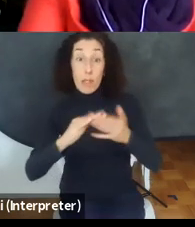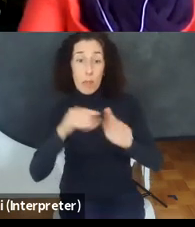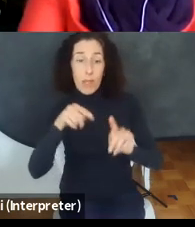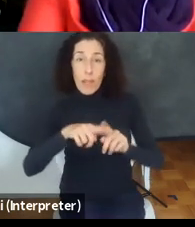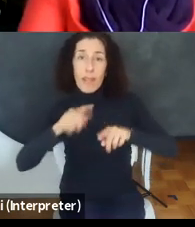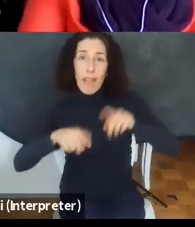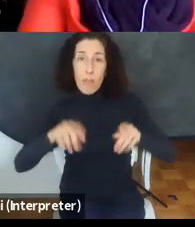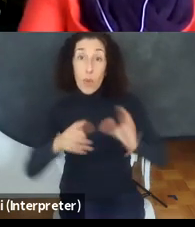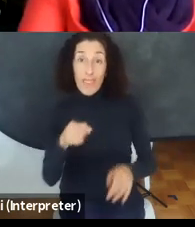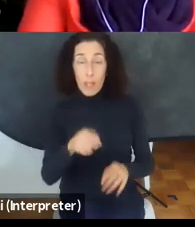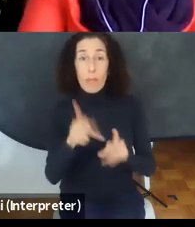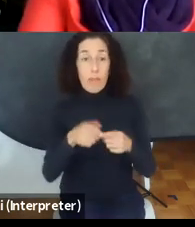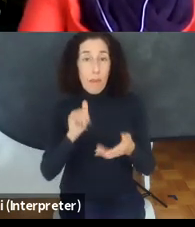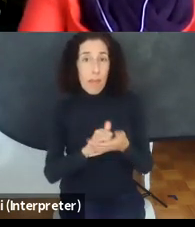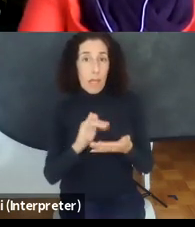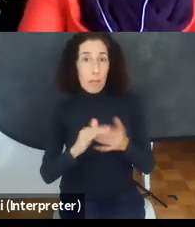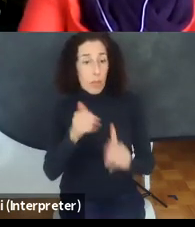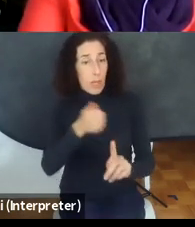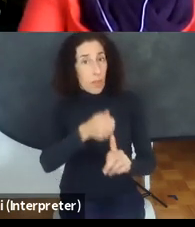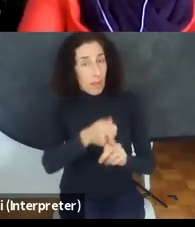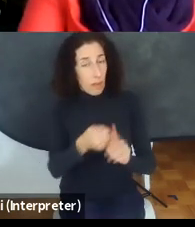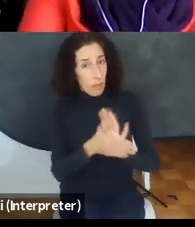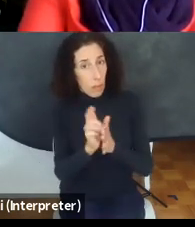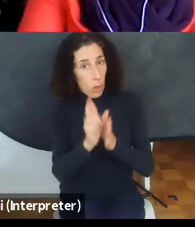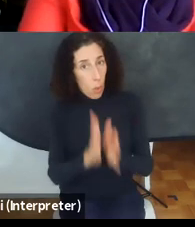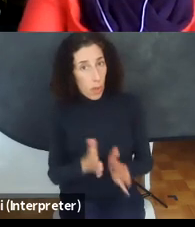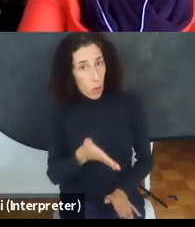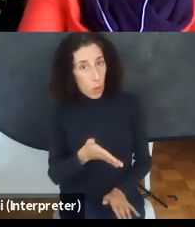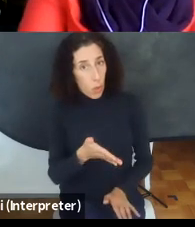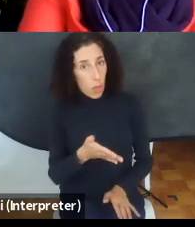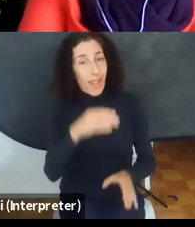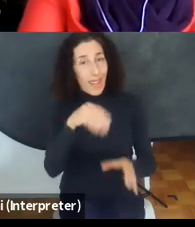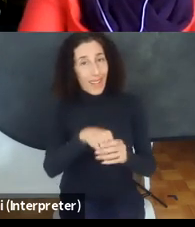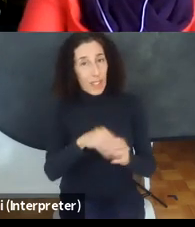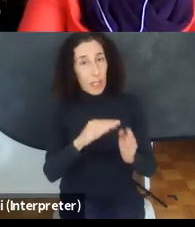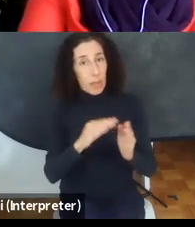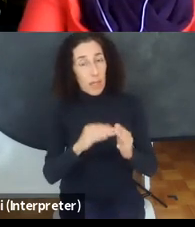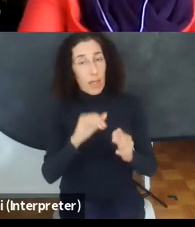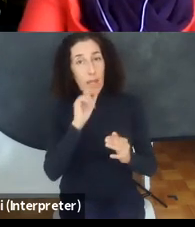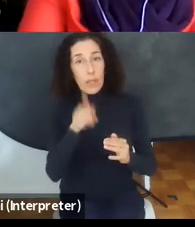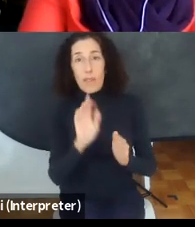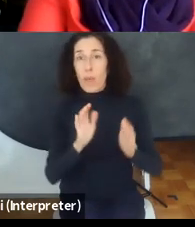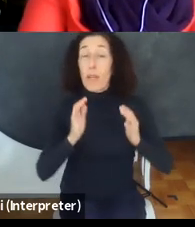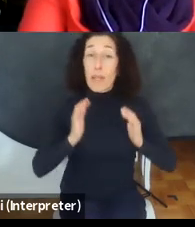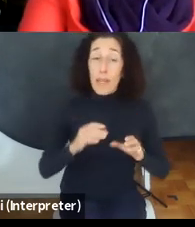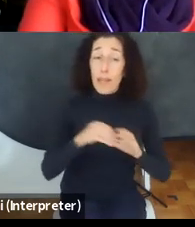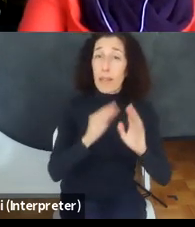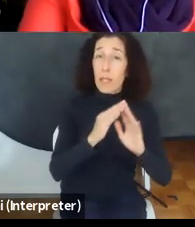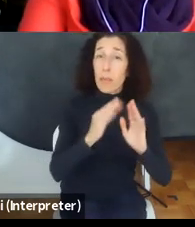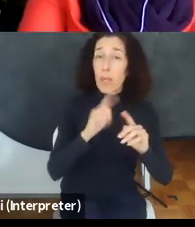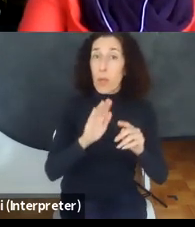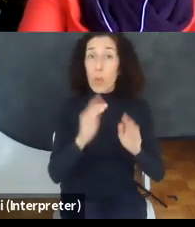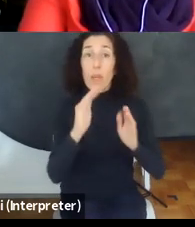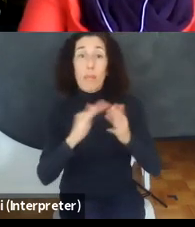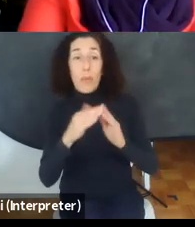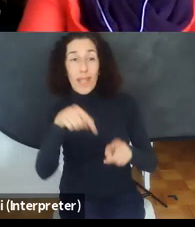should have people from that community as your lawyers as well. You shouldn't just have clients from the community, but you need to have lawyers. The community that